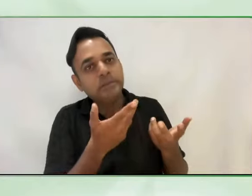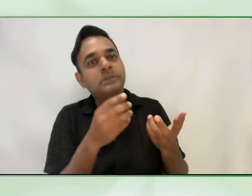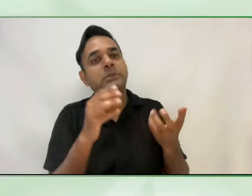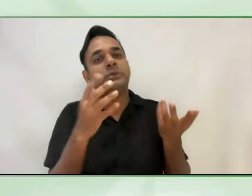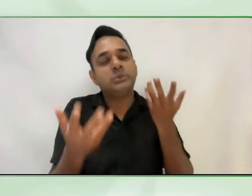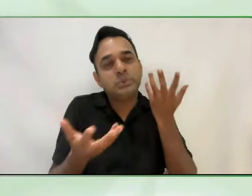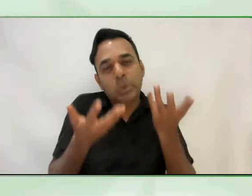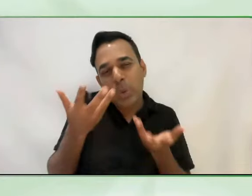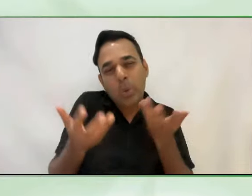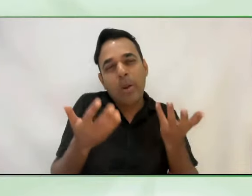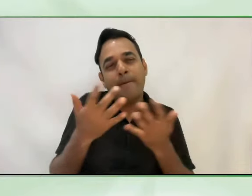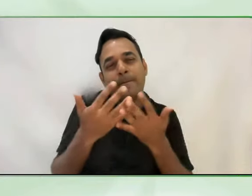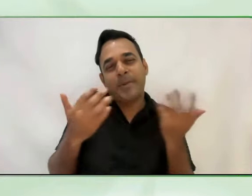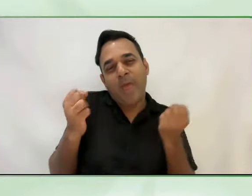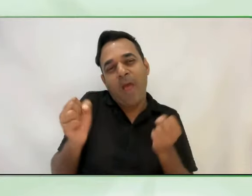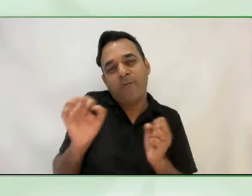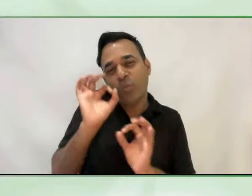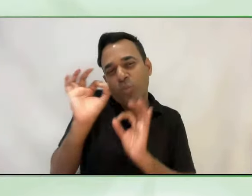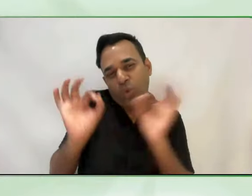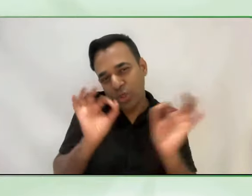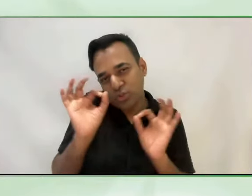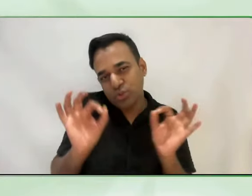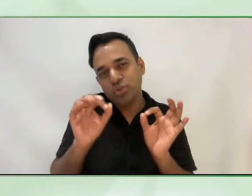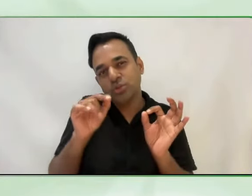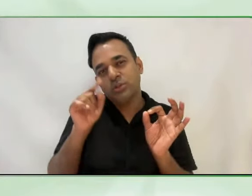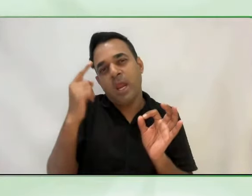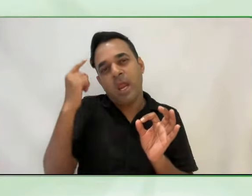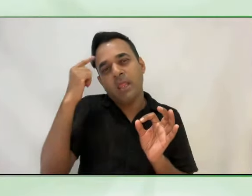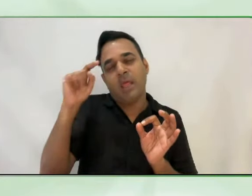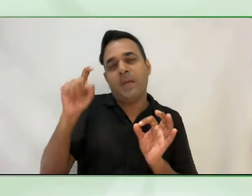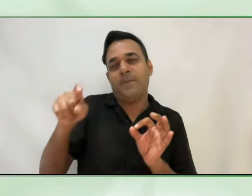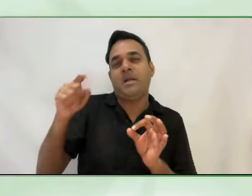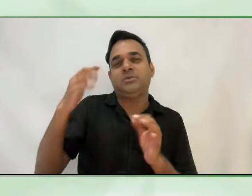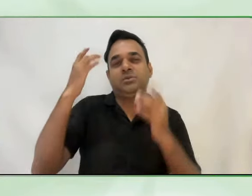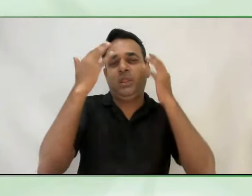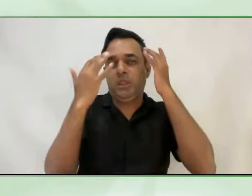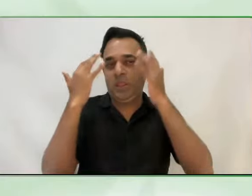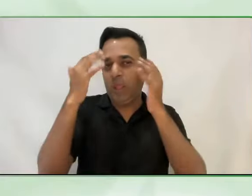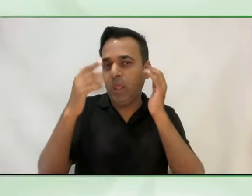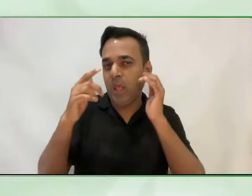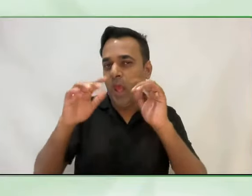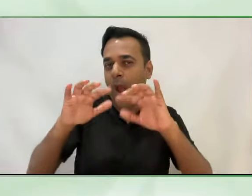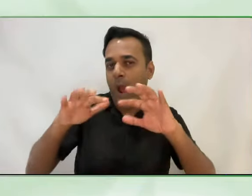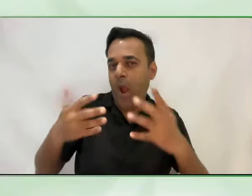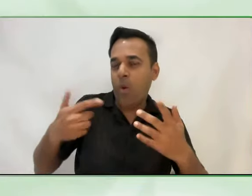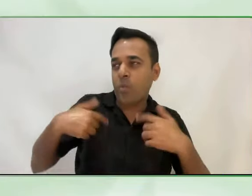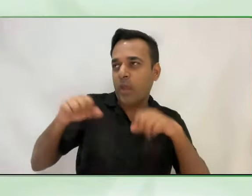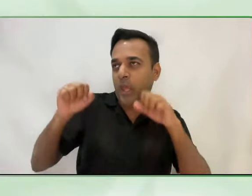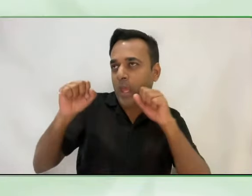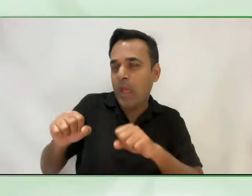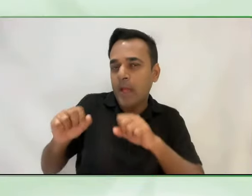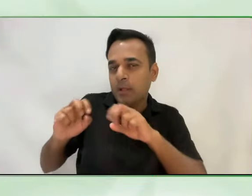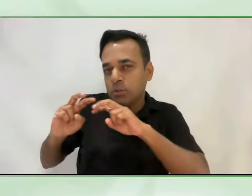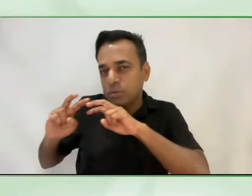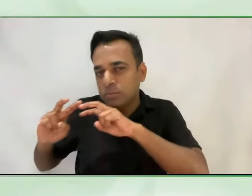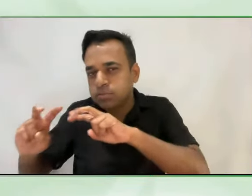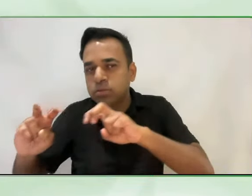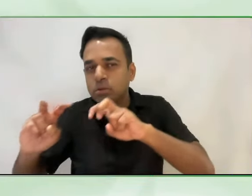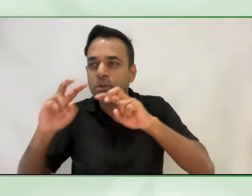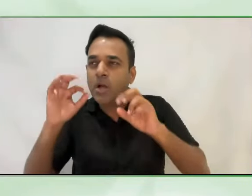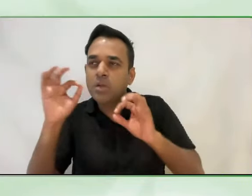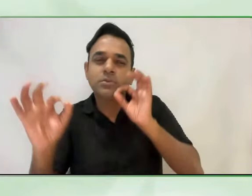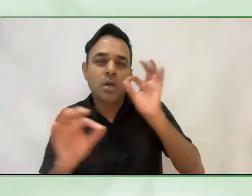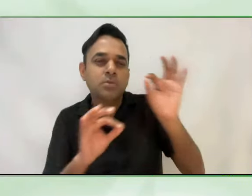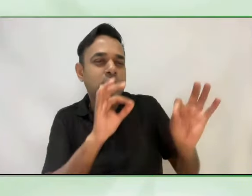Because simply just changing the workplace is not going to be enough. We need to be building that support for autistic people